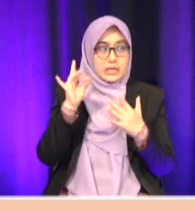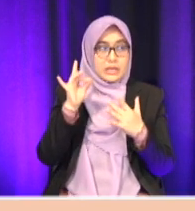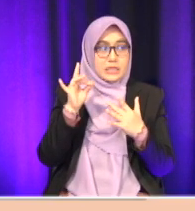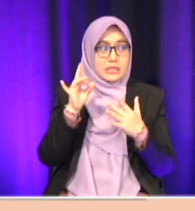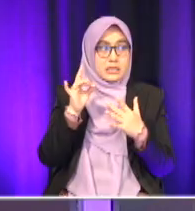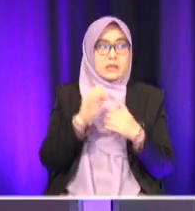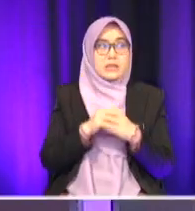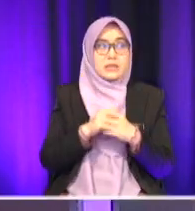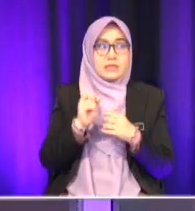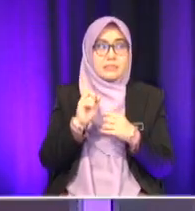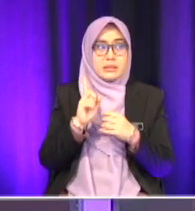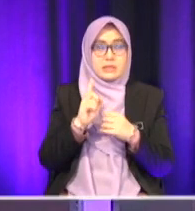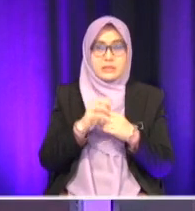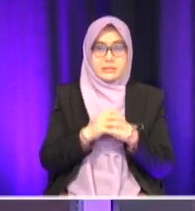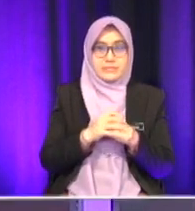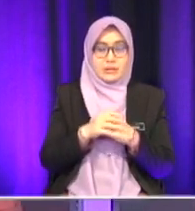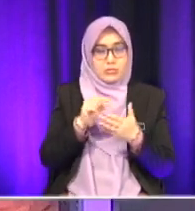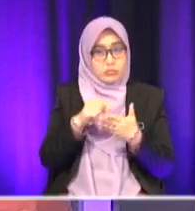Okay. Sometimes